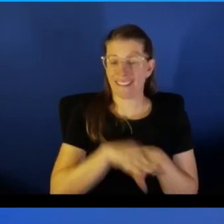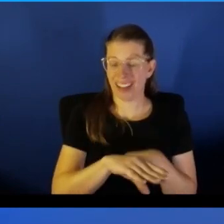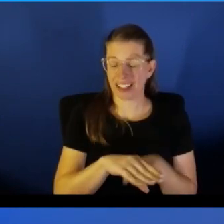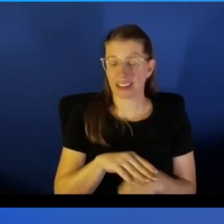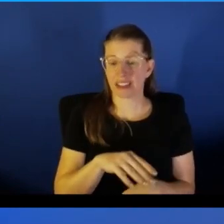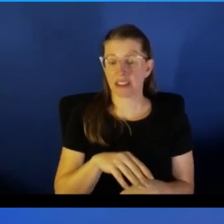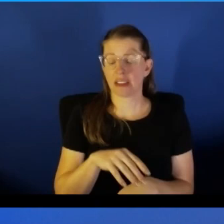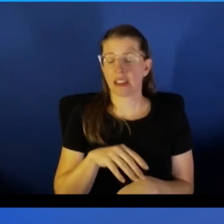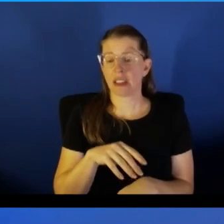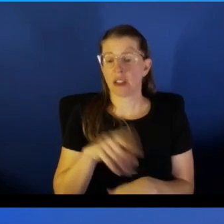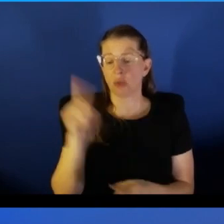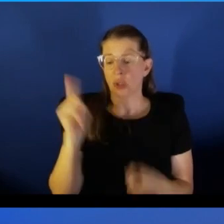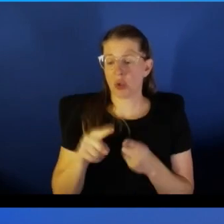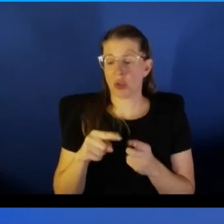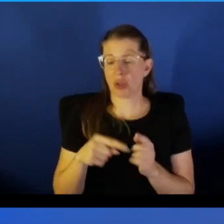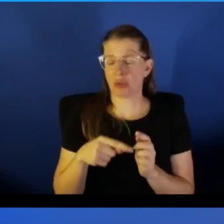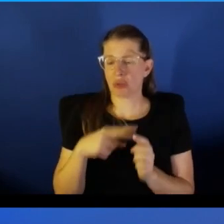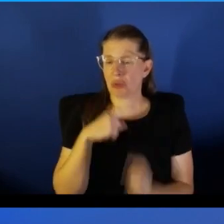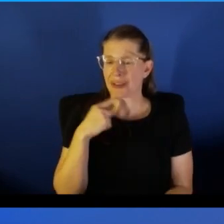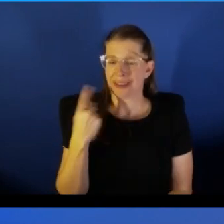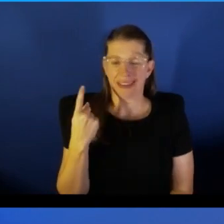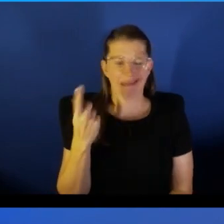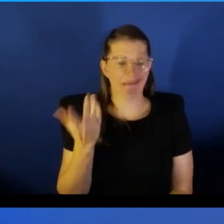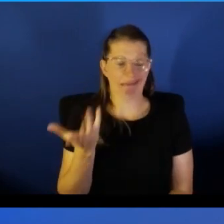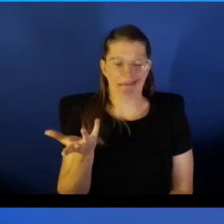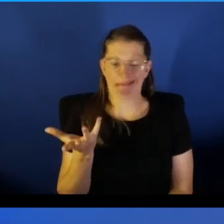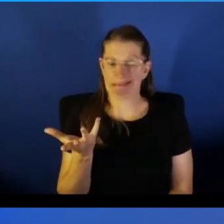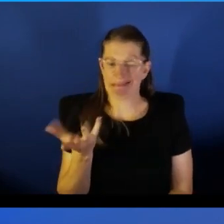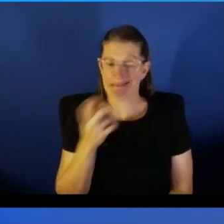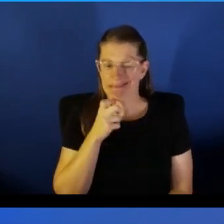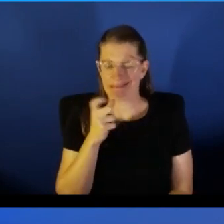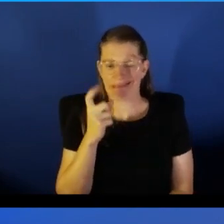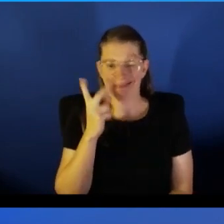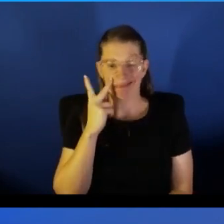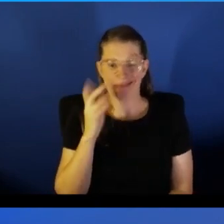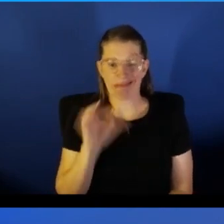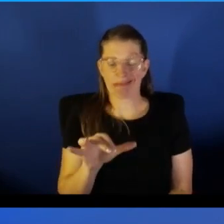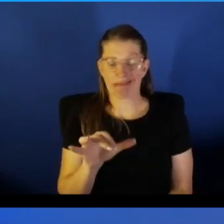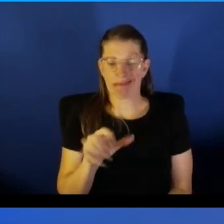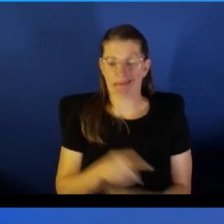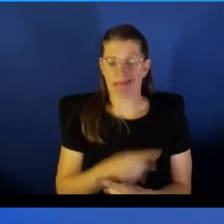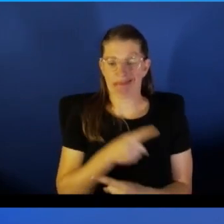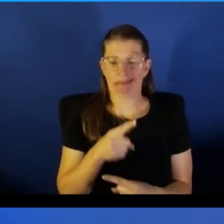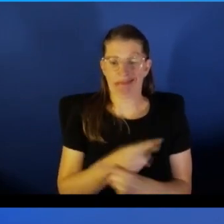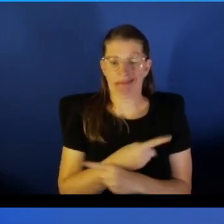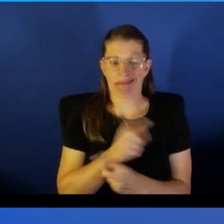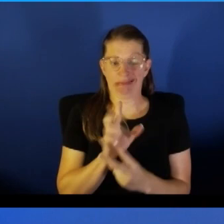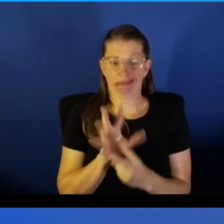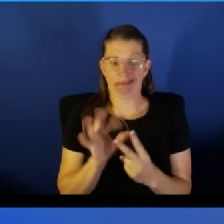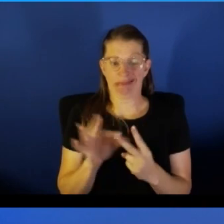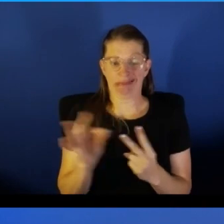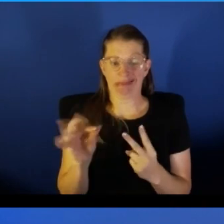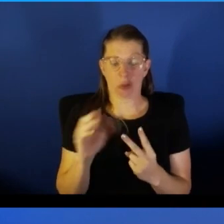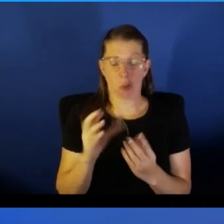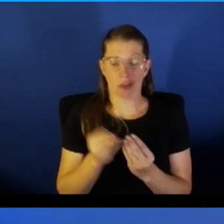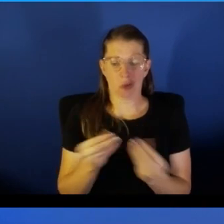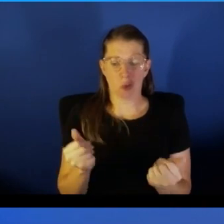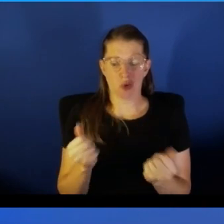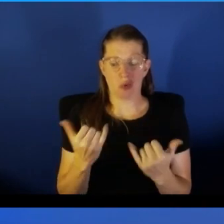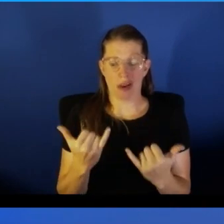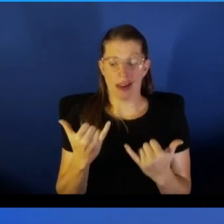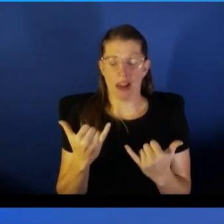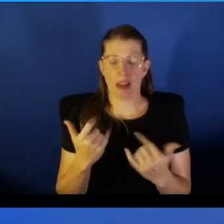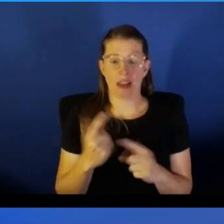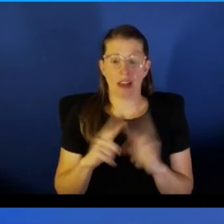risk, I would not see that as, a viable solution right now. Differences